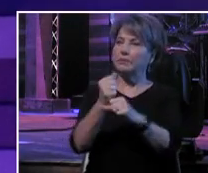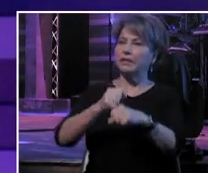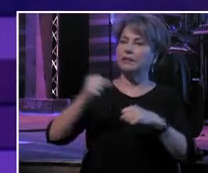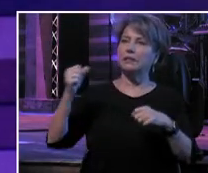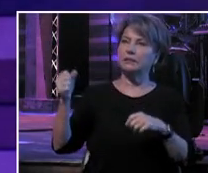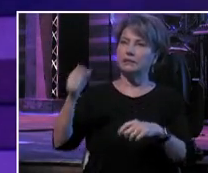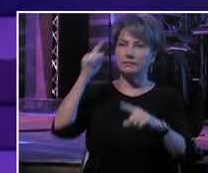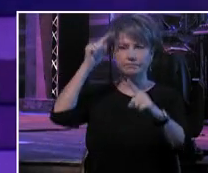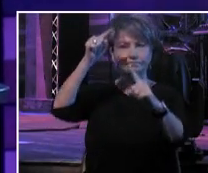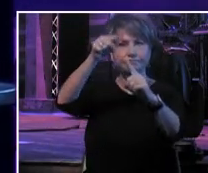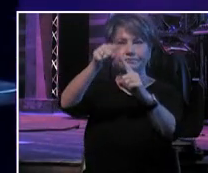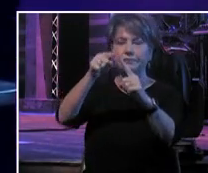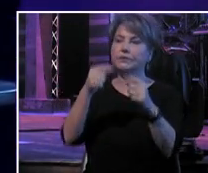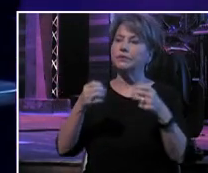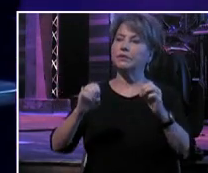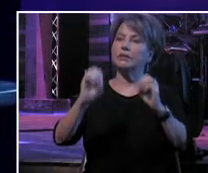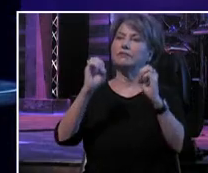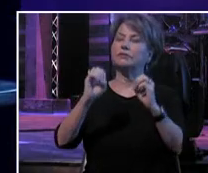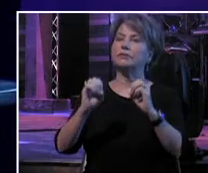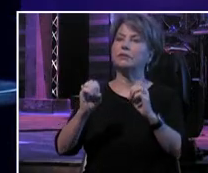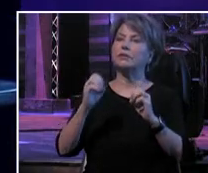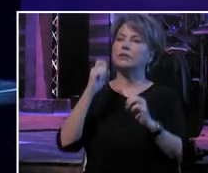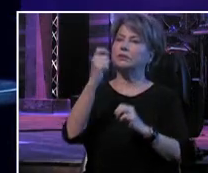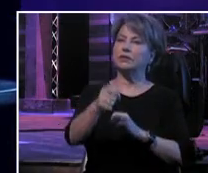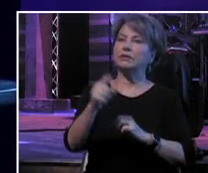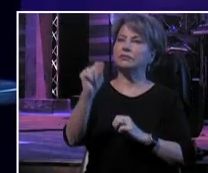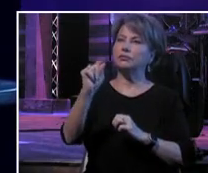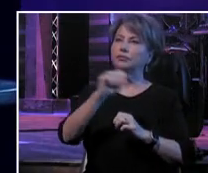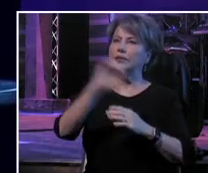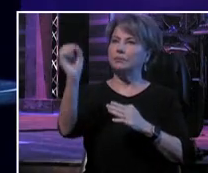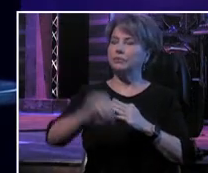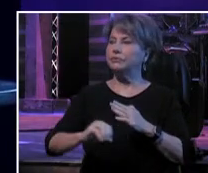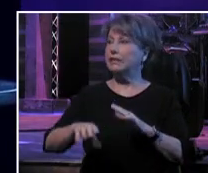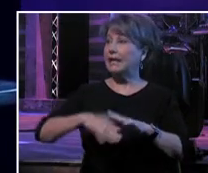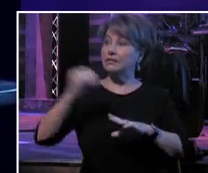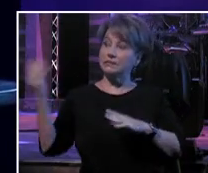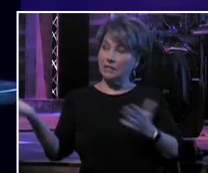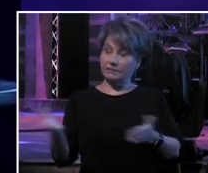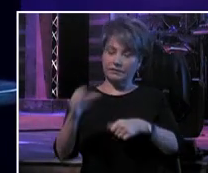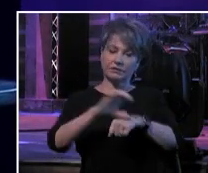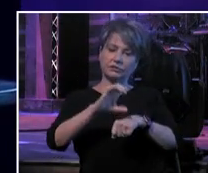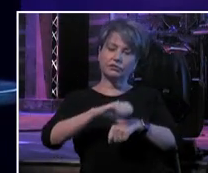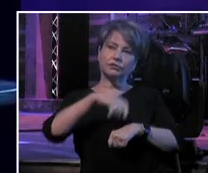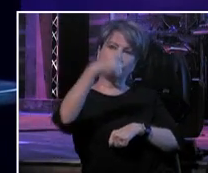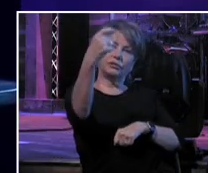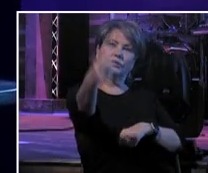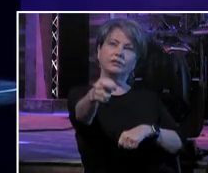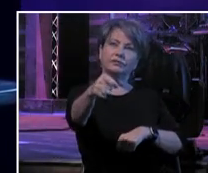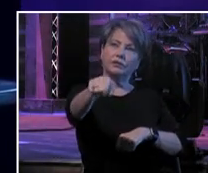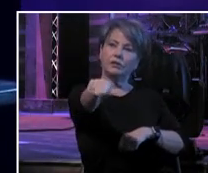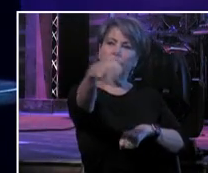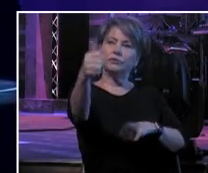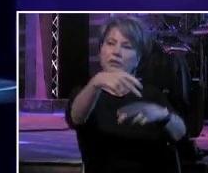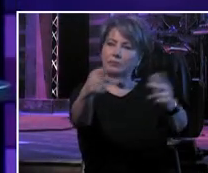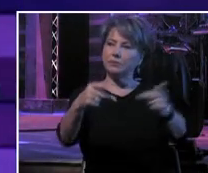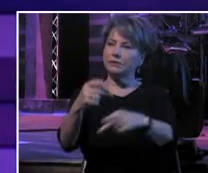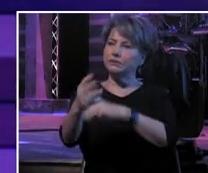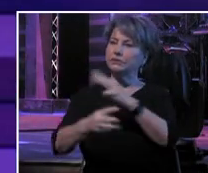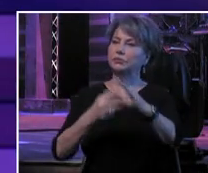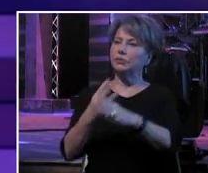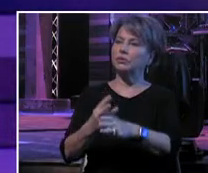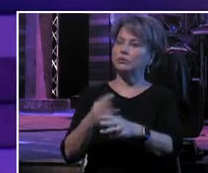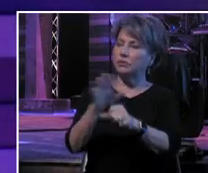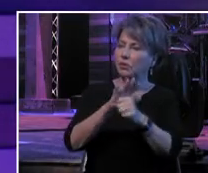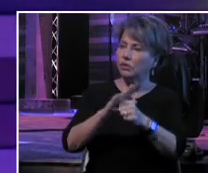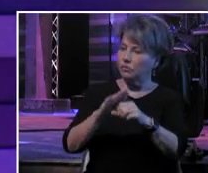an intentional effort to give 20% of everything that's given here outside of the walls of Fellowship that have nothing to do with us. But it's giving into our local partners